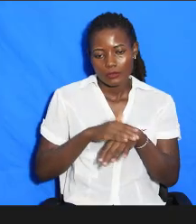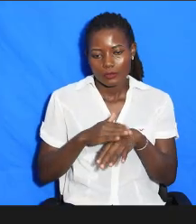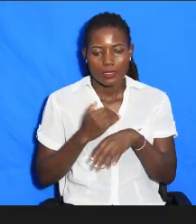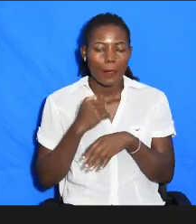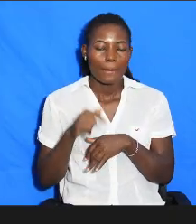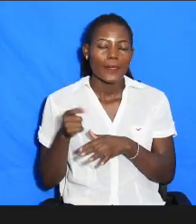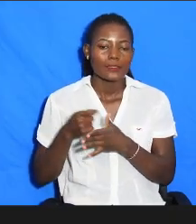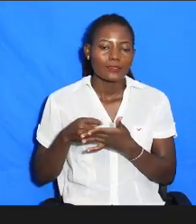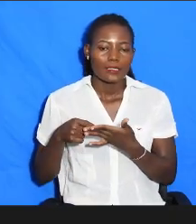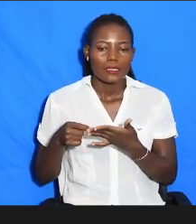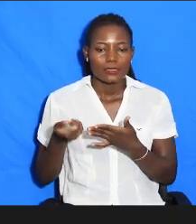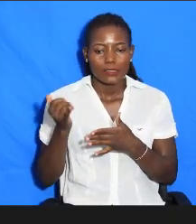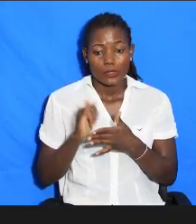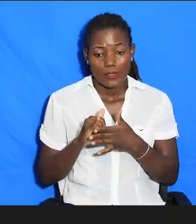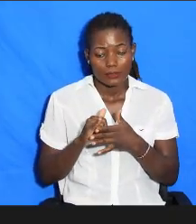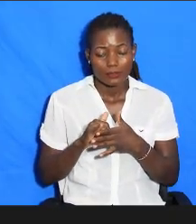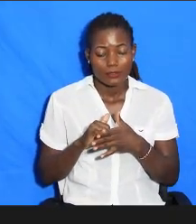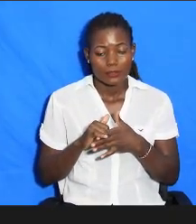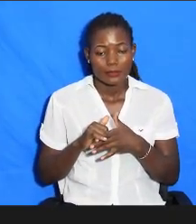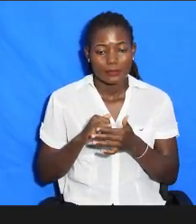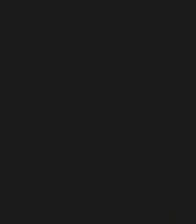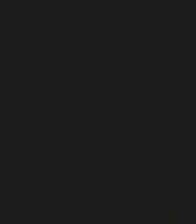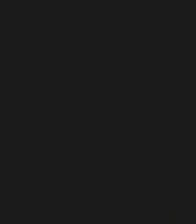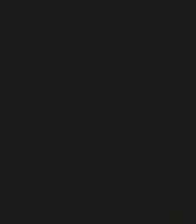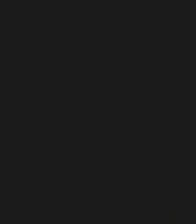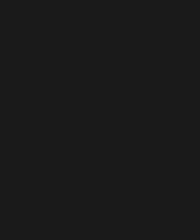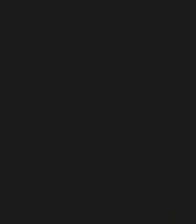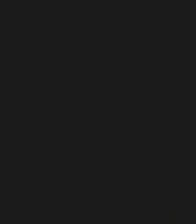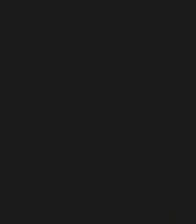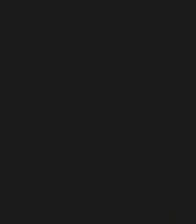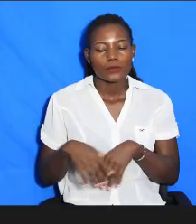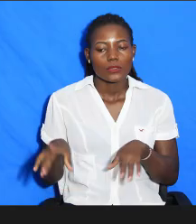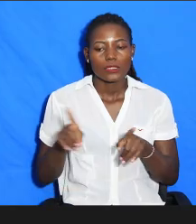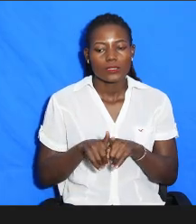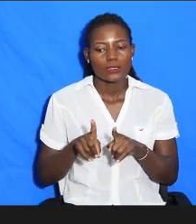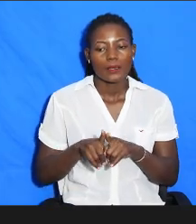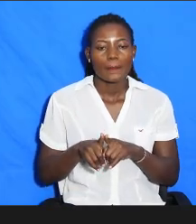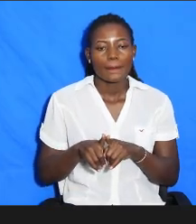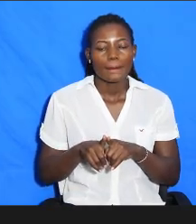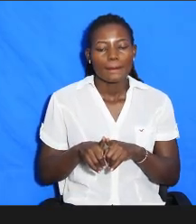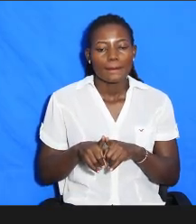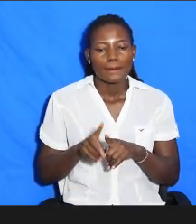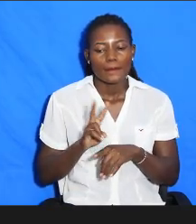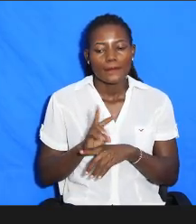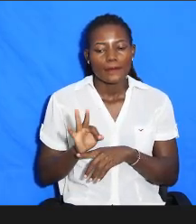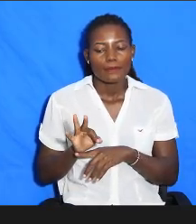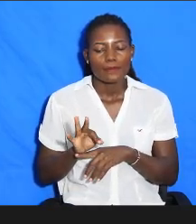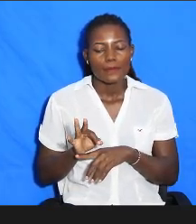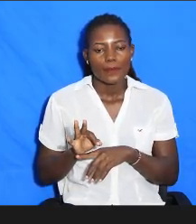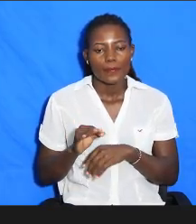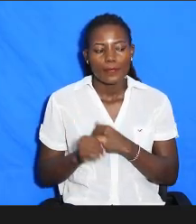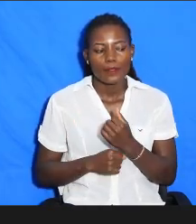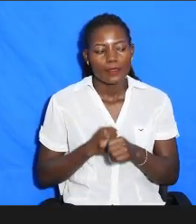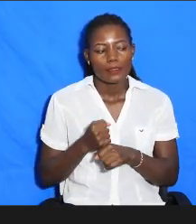have to journal it so that when we still come to the same kind of phase, either